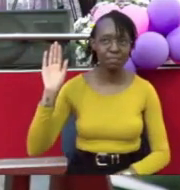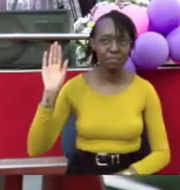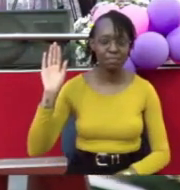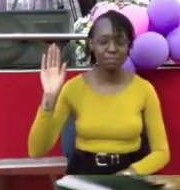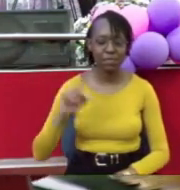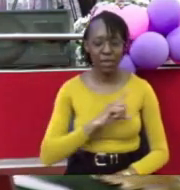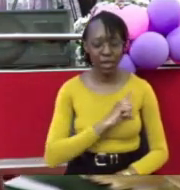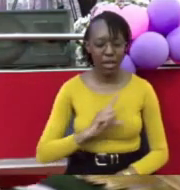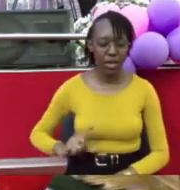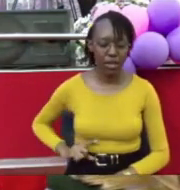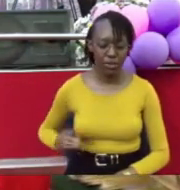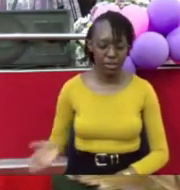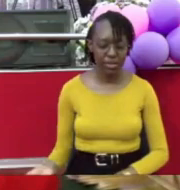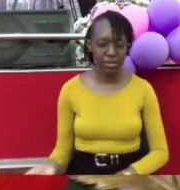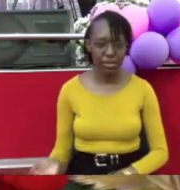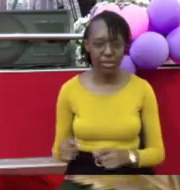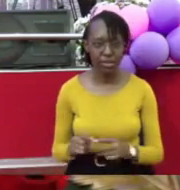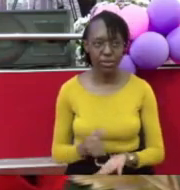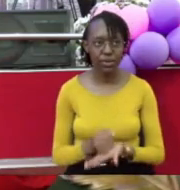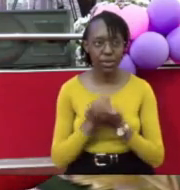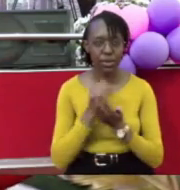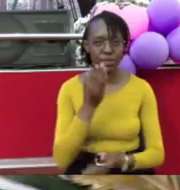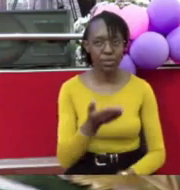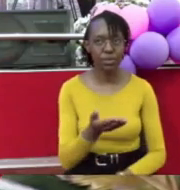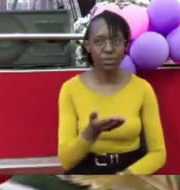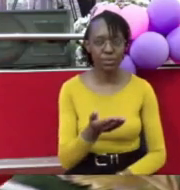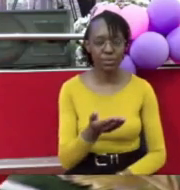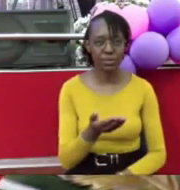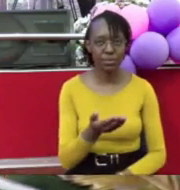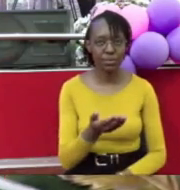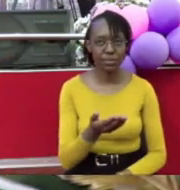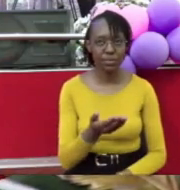The Lord is there. He can help us. I want the ministry